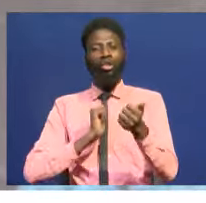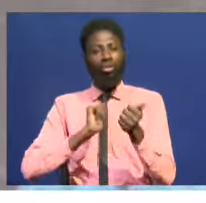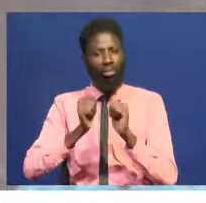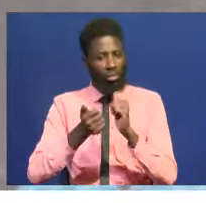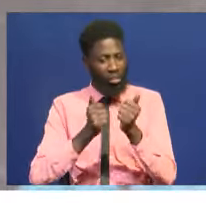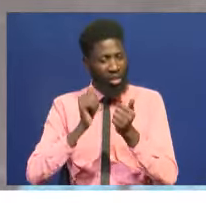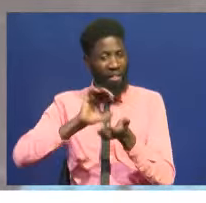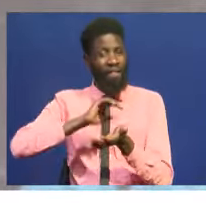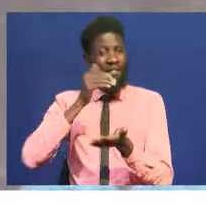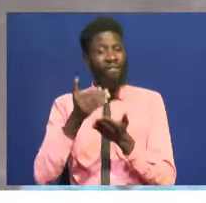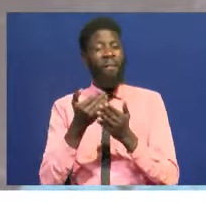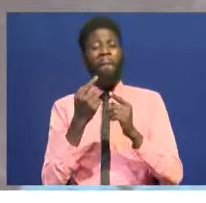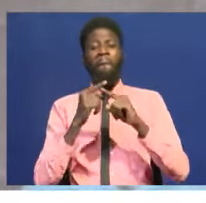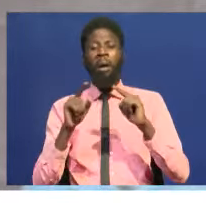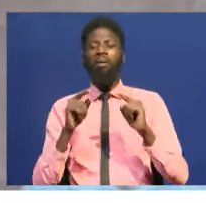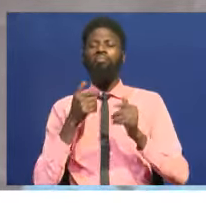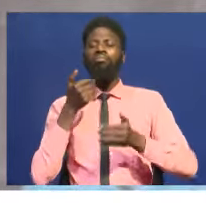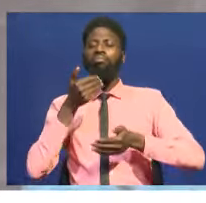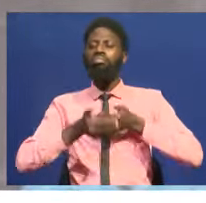Unfortunately, along the way,